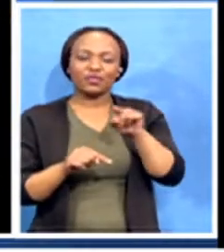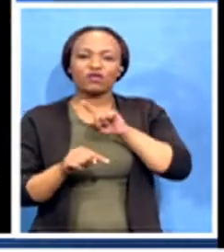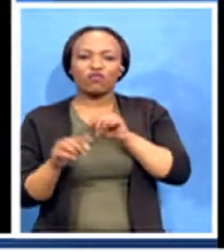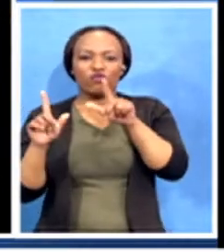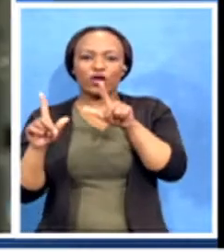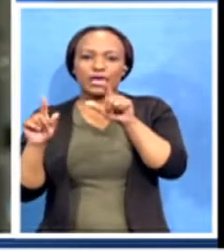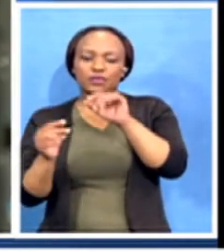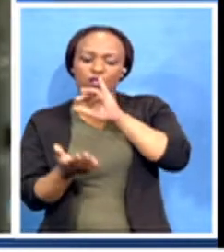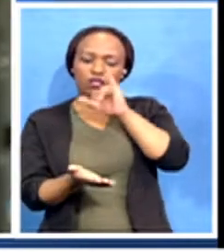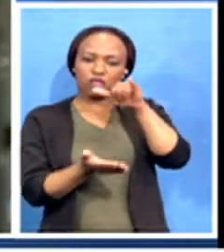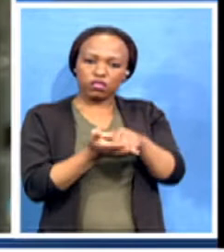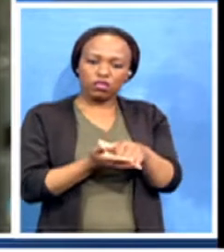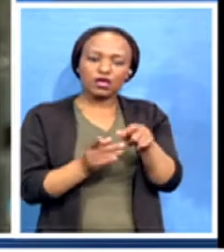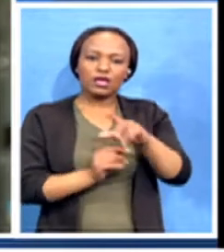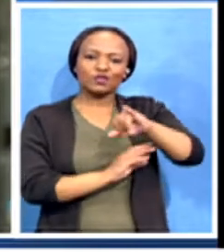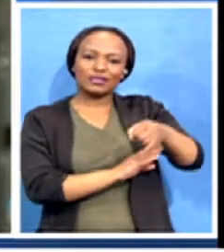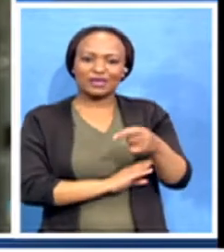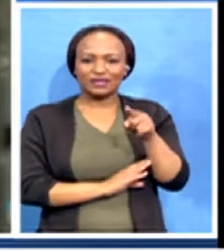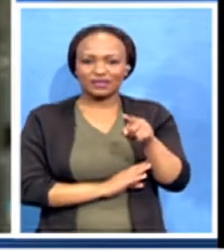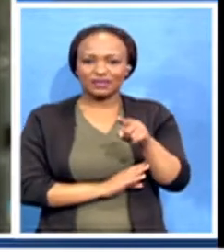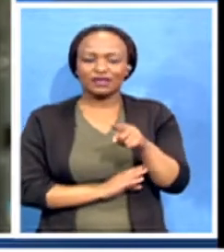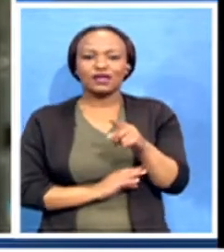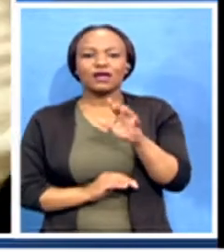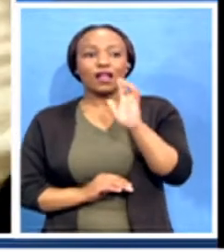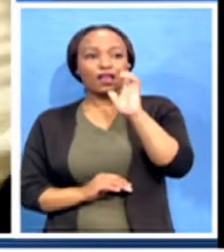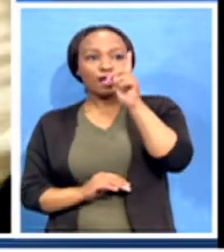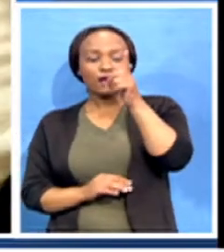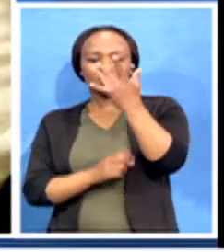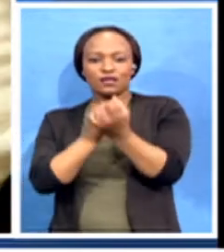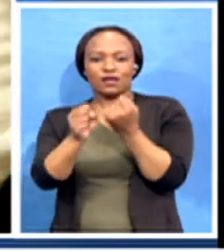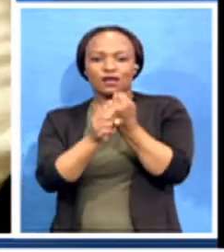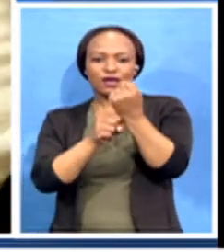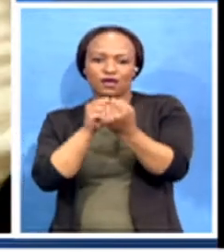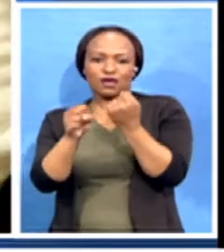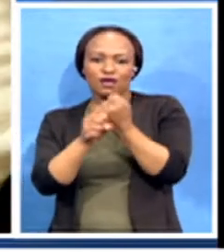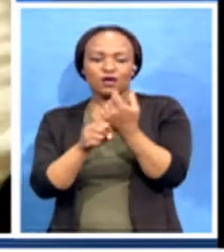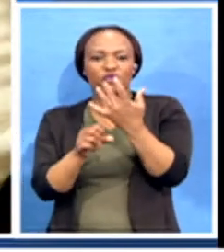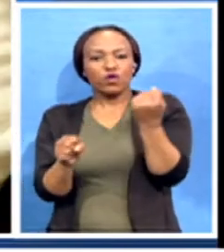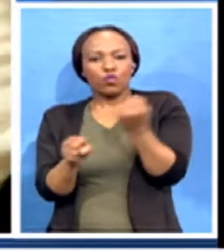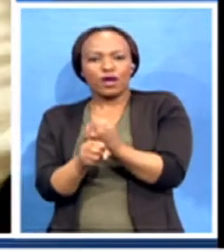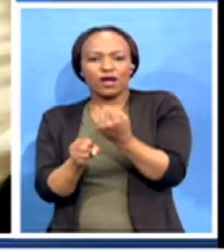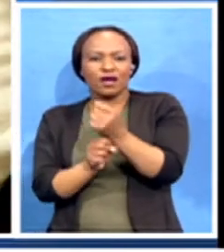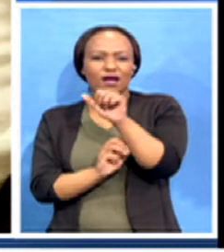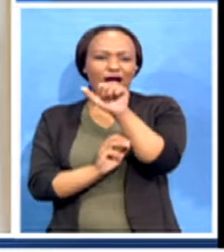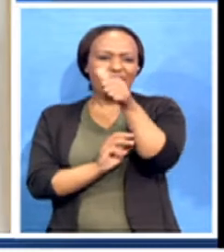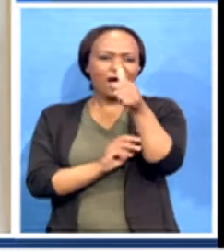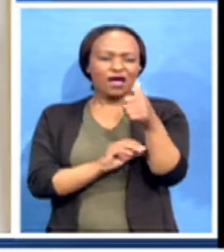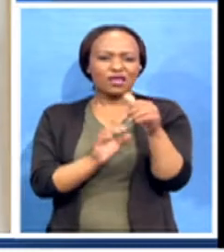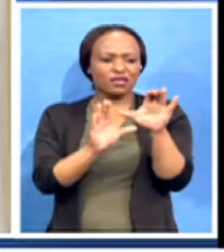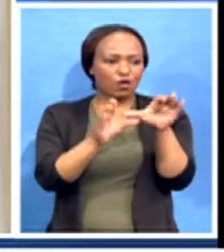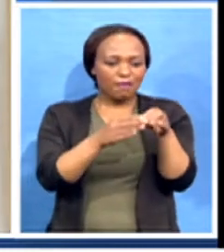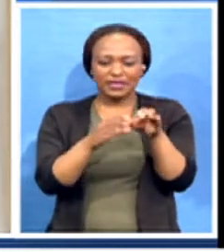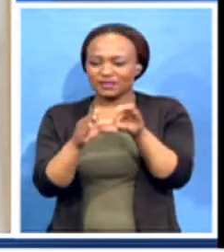Cape Town and come to Johannesburg. And in the later years, we were serving together in a number of small